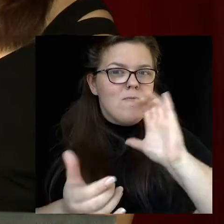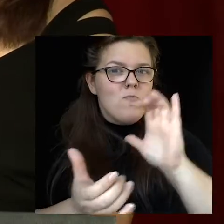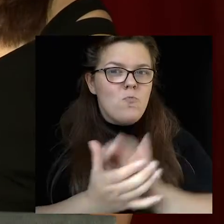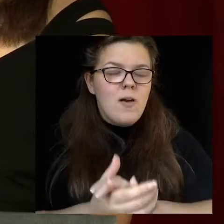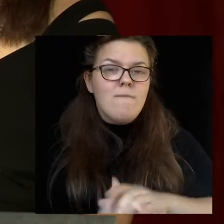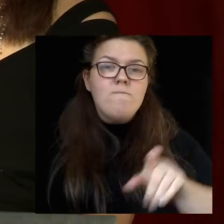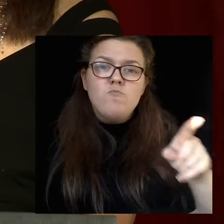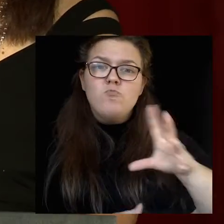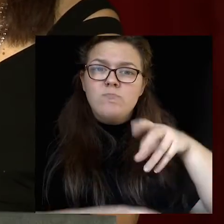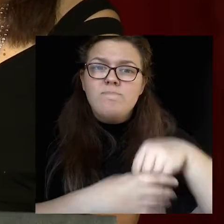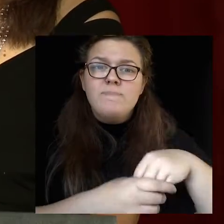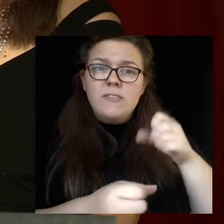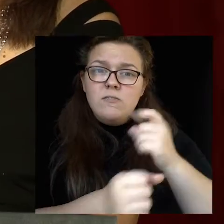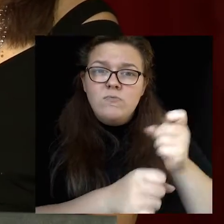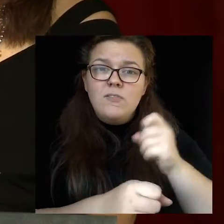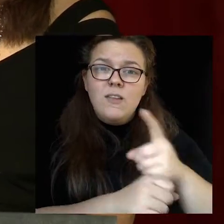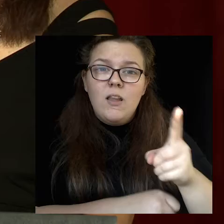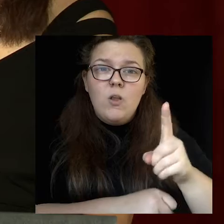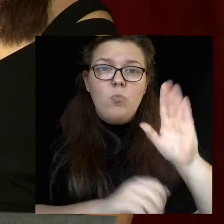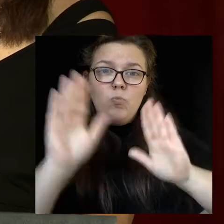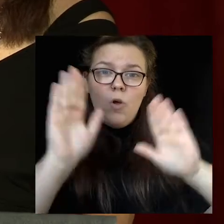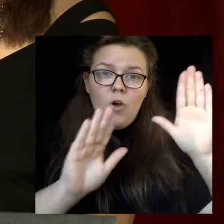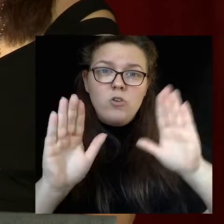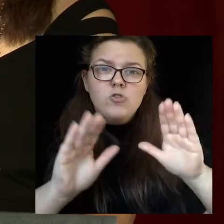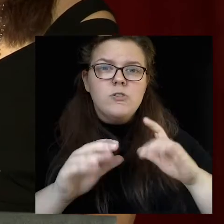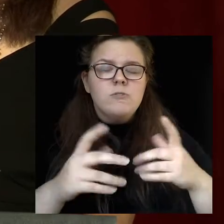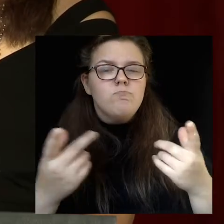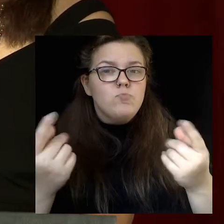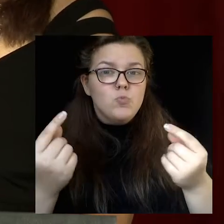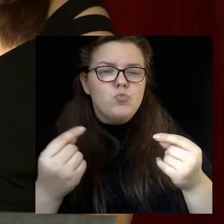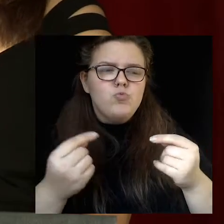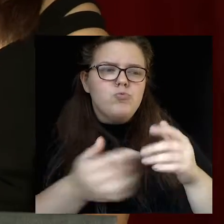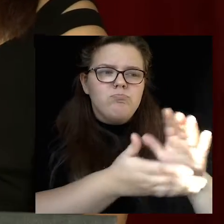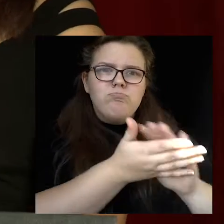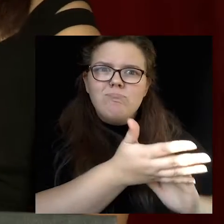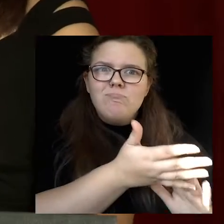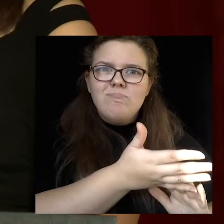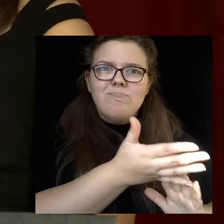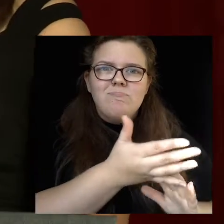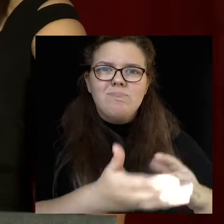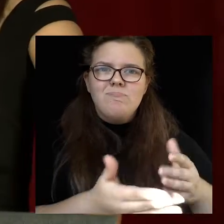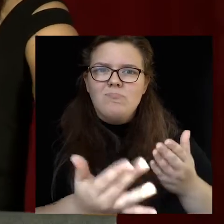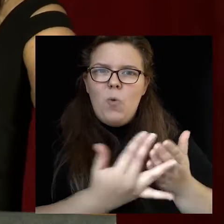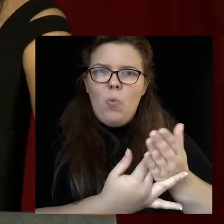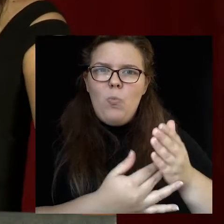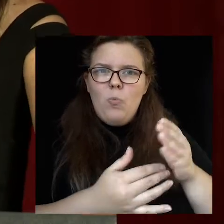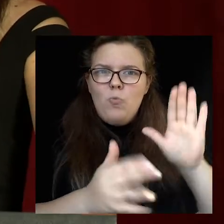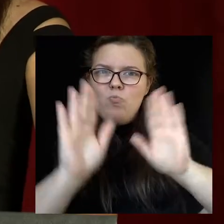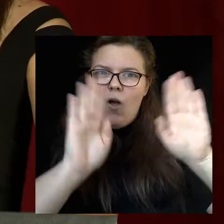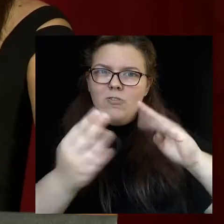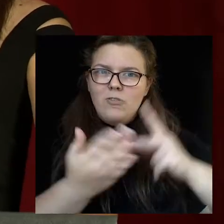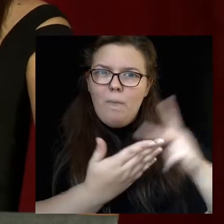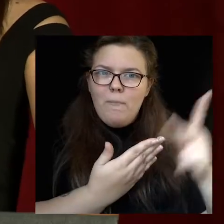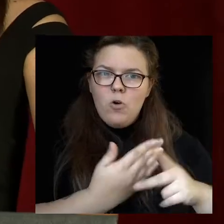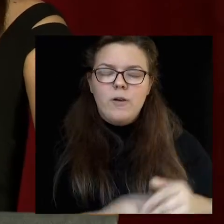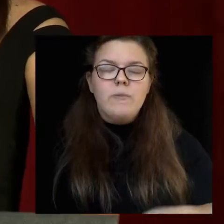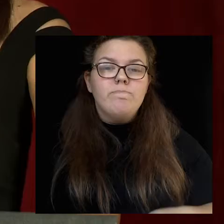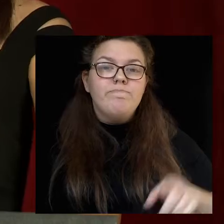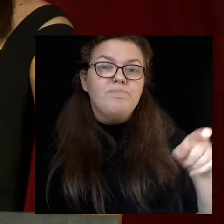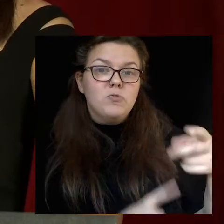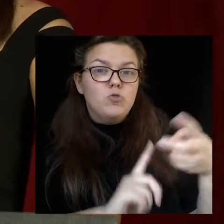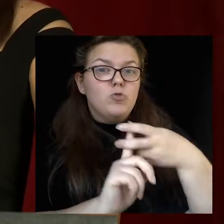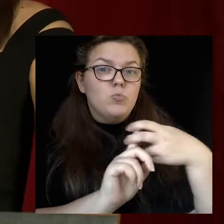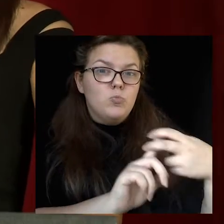wife. And Joy got involved with our annual auction, doing a lot of the graphic design work on our auction program. She